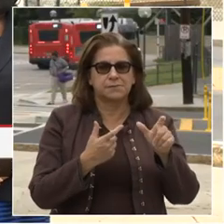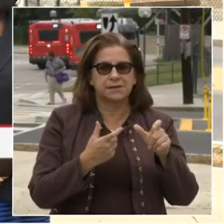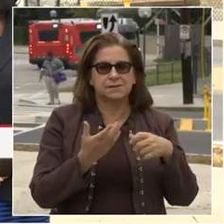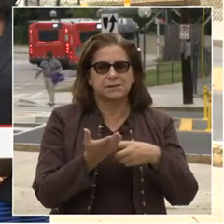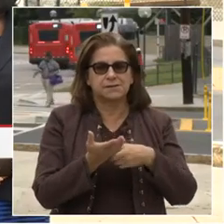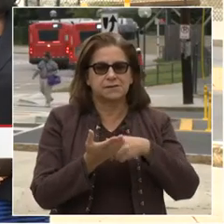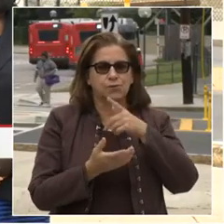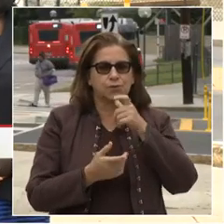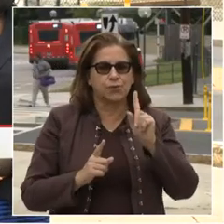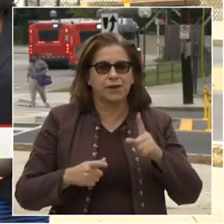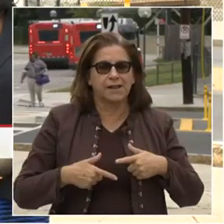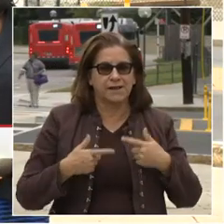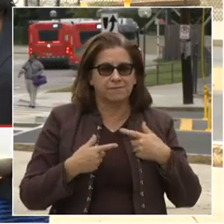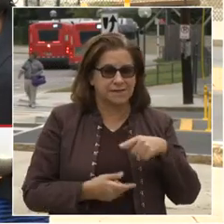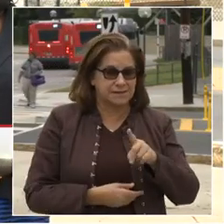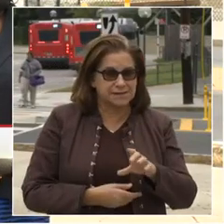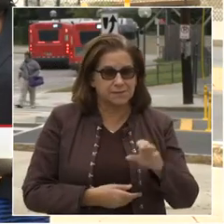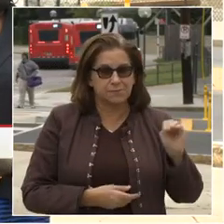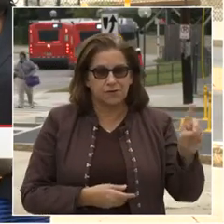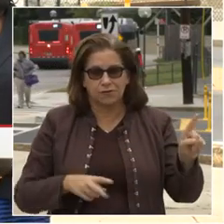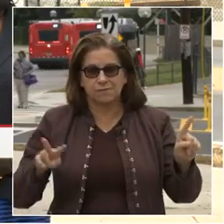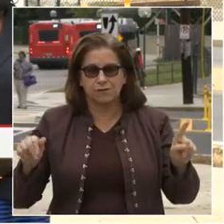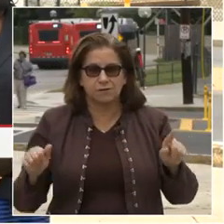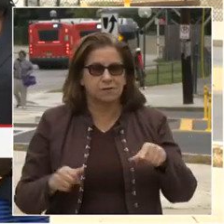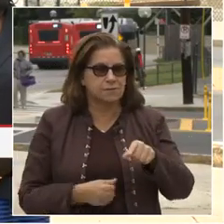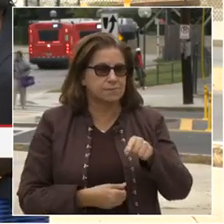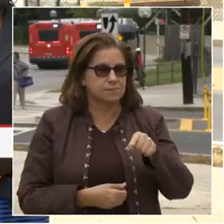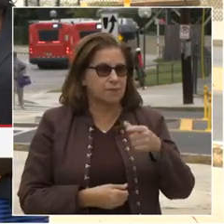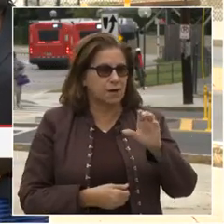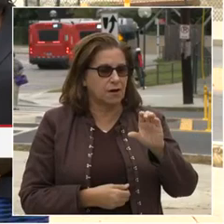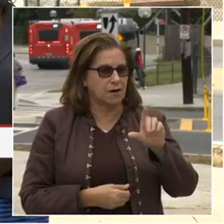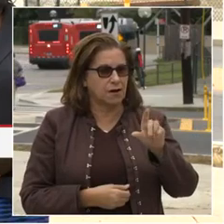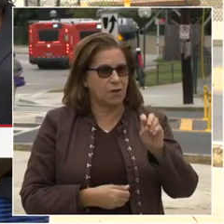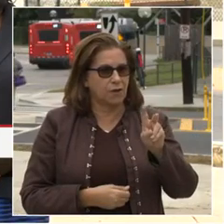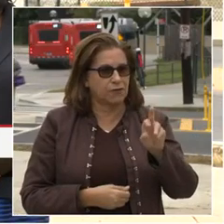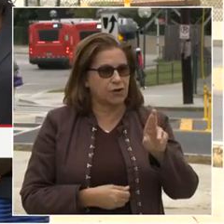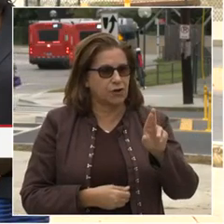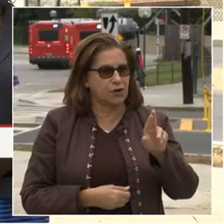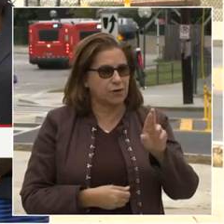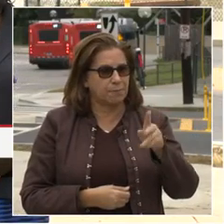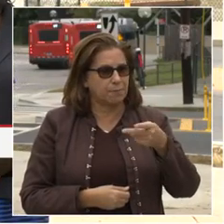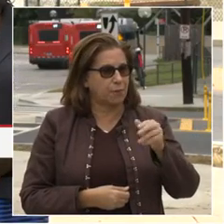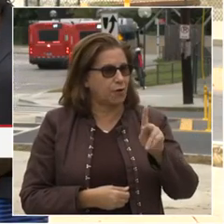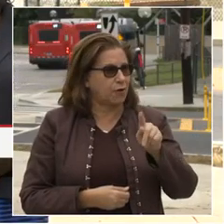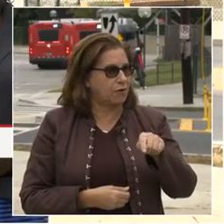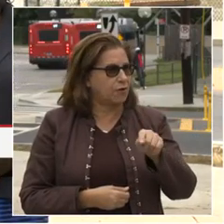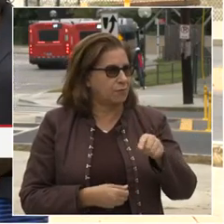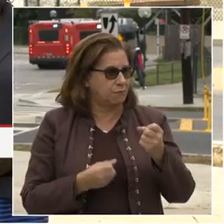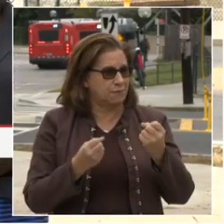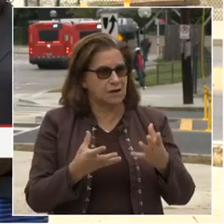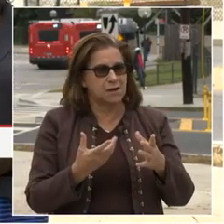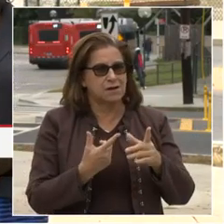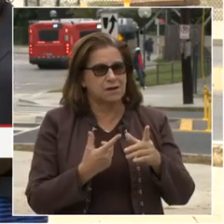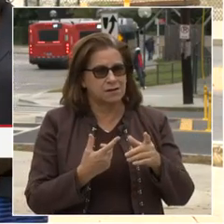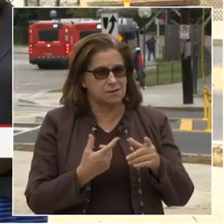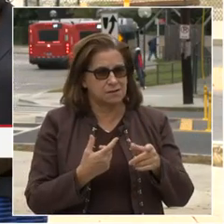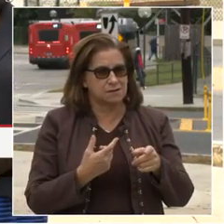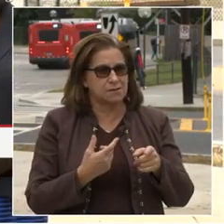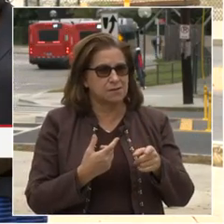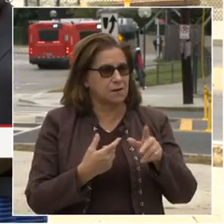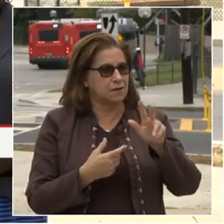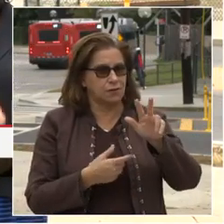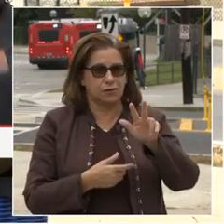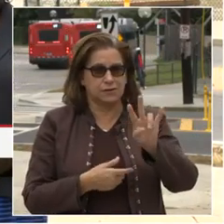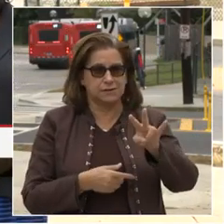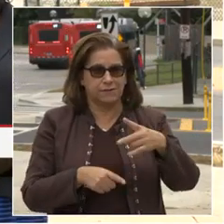Park, the bike lanes that have been proposed there at, I think it's Tunlaw and 37th are the two streets there that are getting the bike lanes. Two proposals